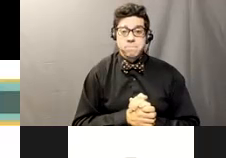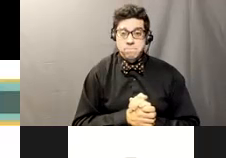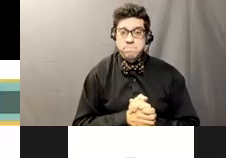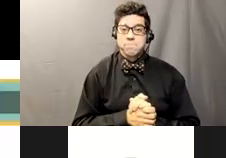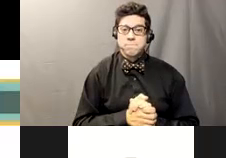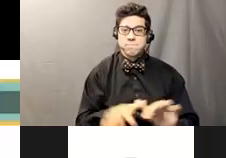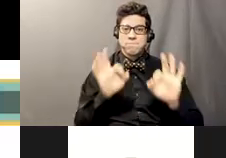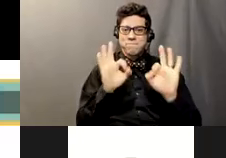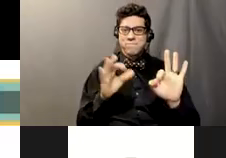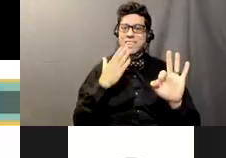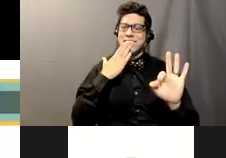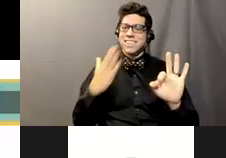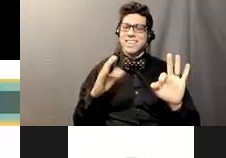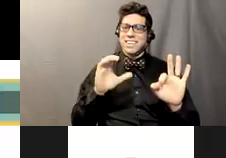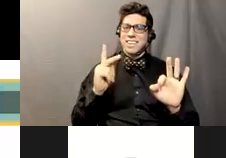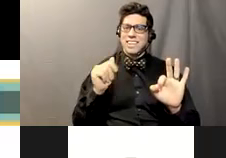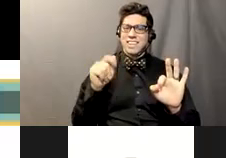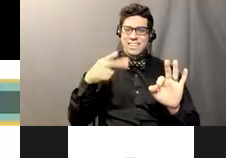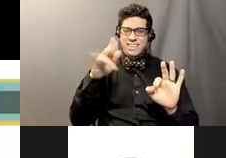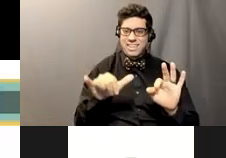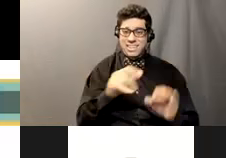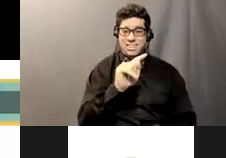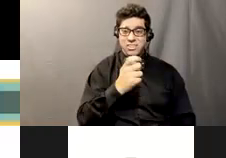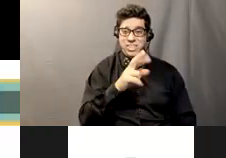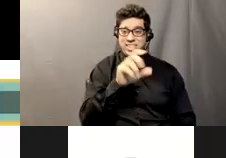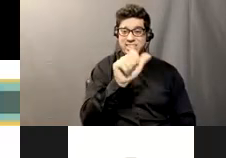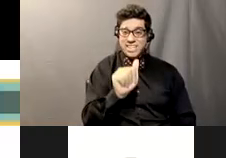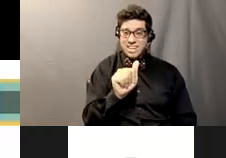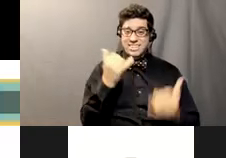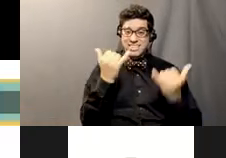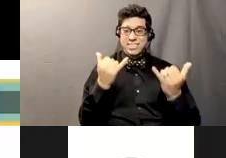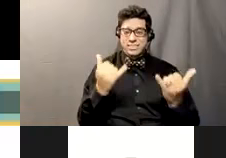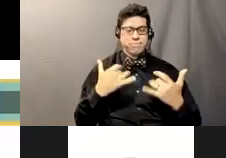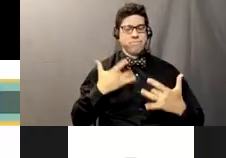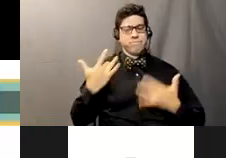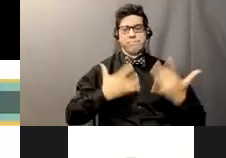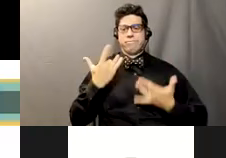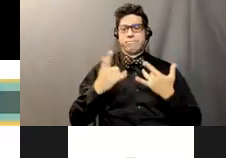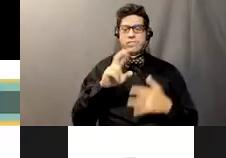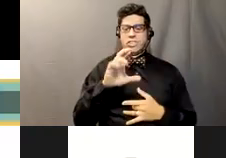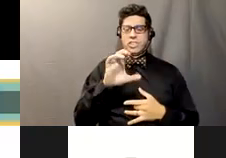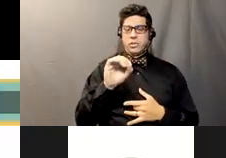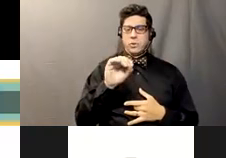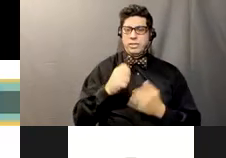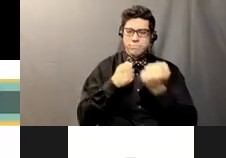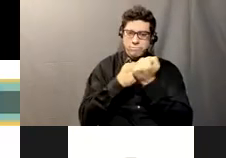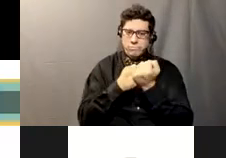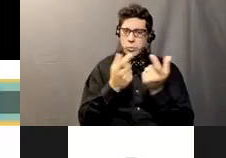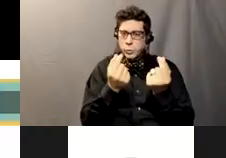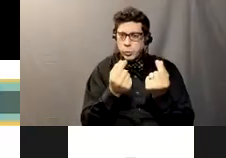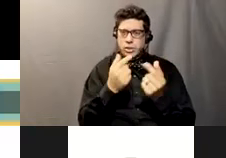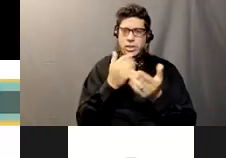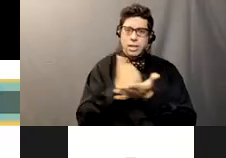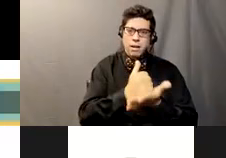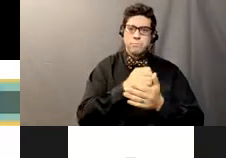Okay. Well, thank you so much, Kathy and Teresa, for being here today. Really excited to hear about what RCOE is up to and how they can better support our districts in suicide